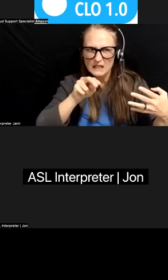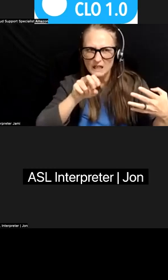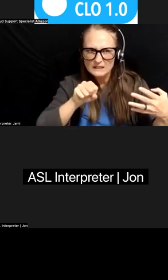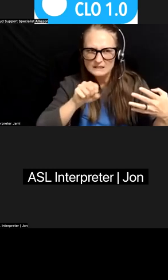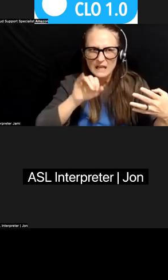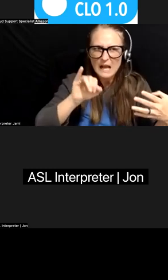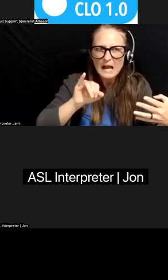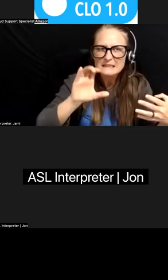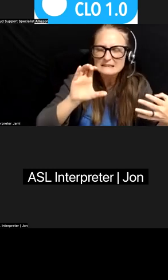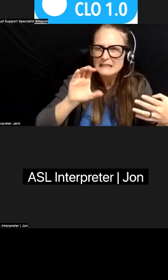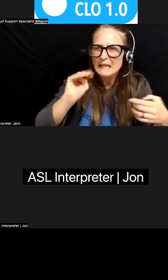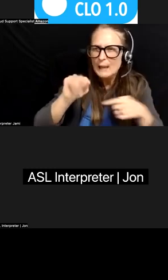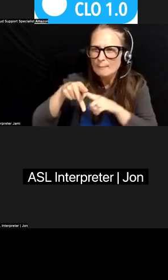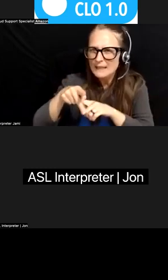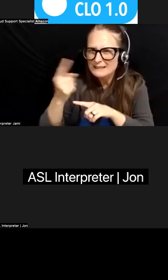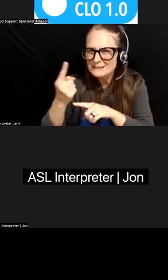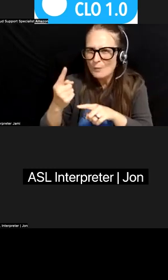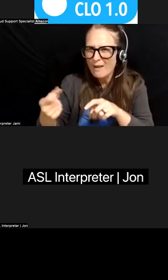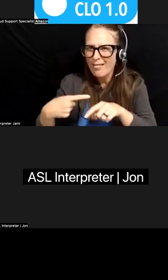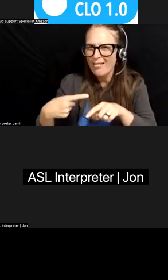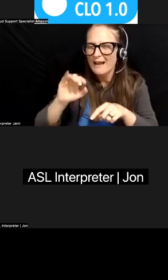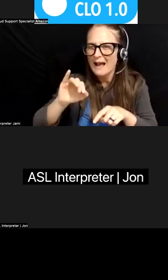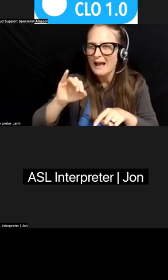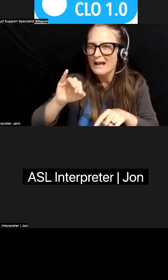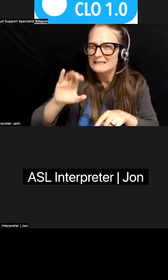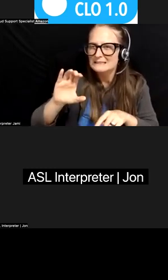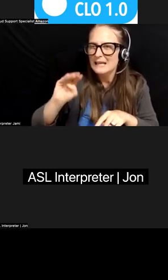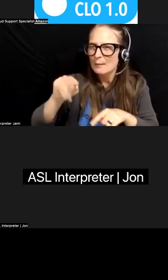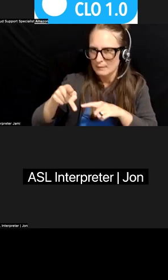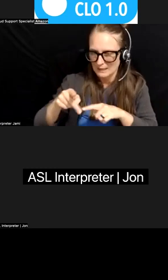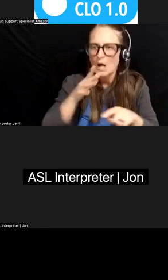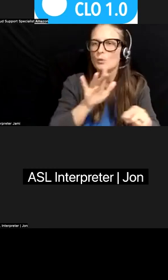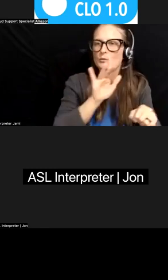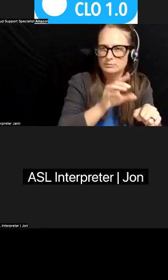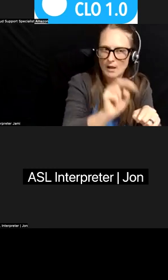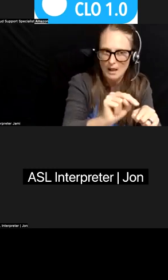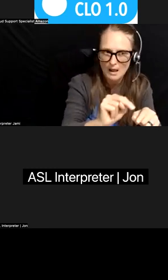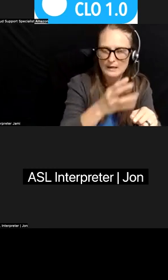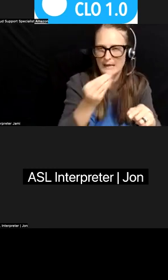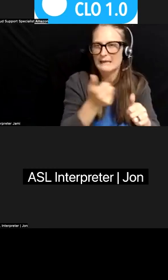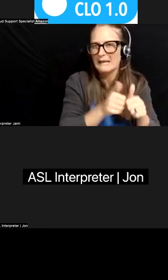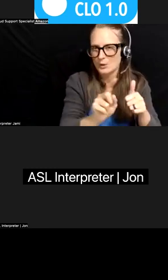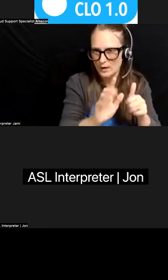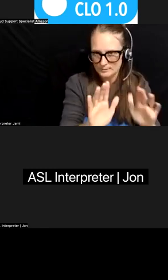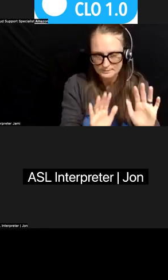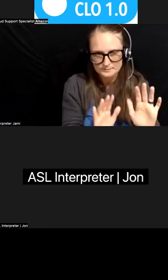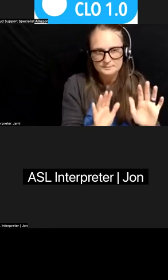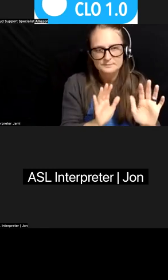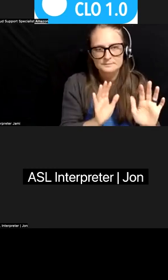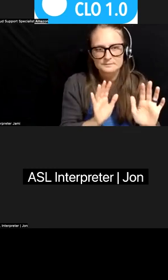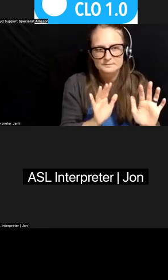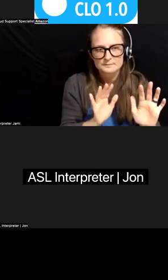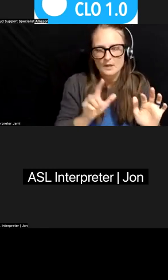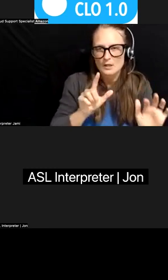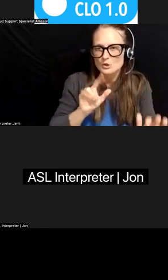ICMP, somebody mentioned, excellent. So I'm gonna turn on ICMP and anywhere. So it's a Linux